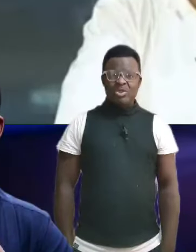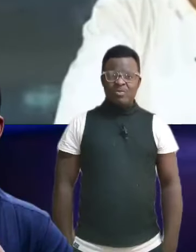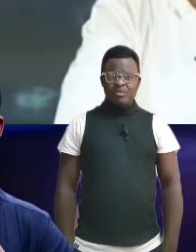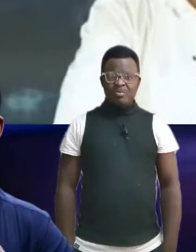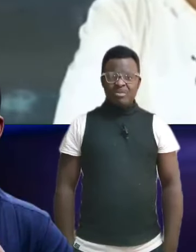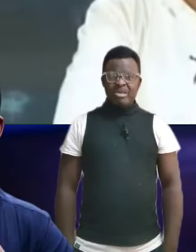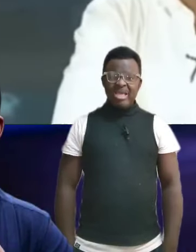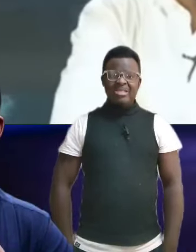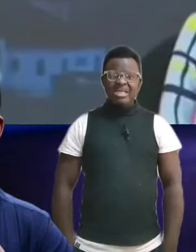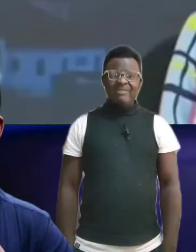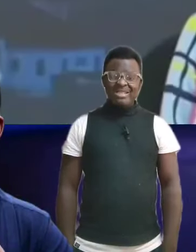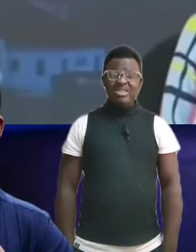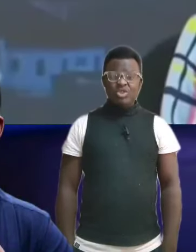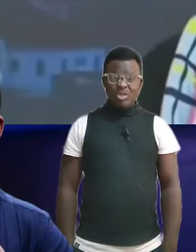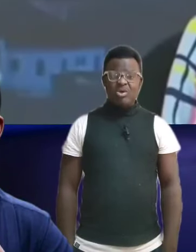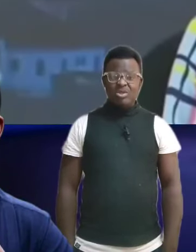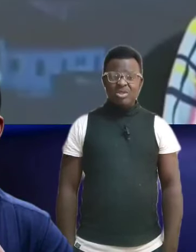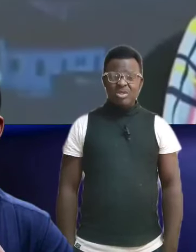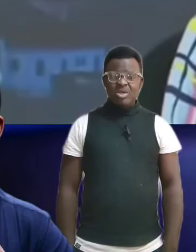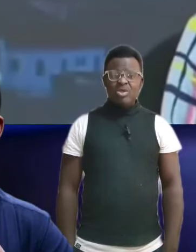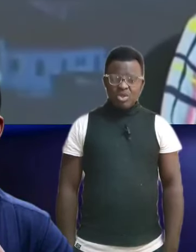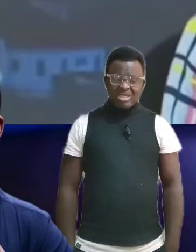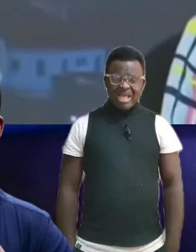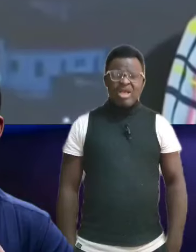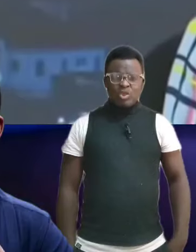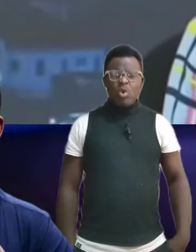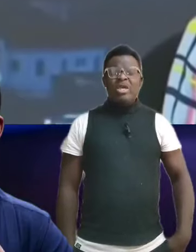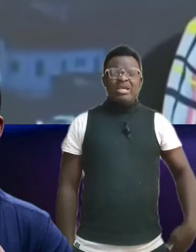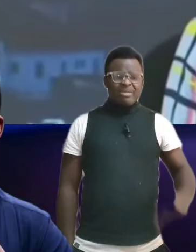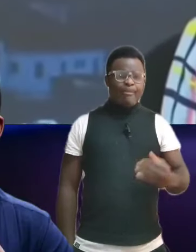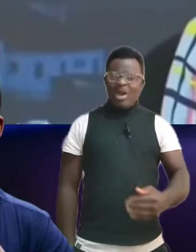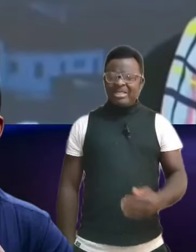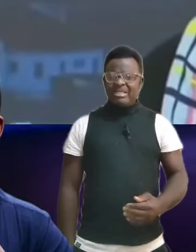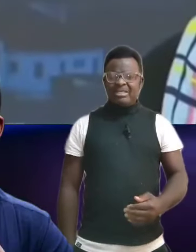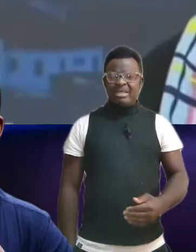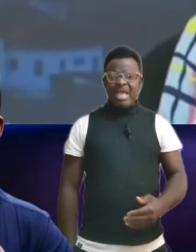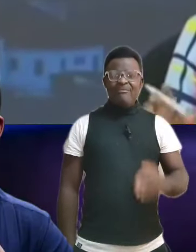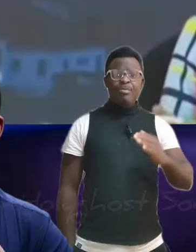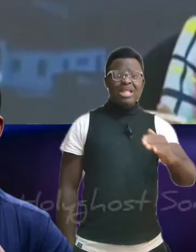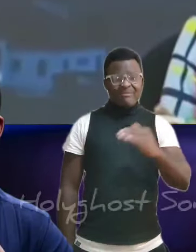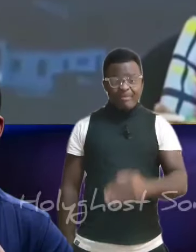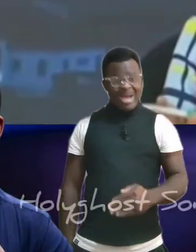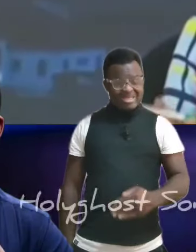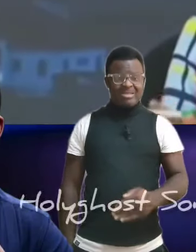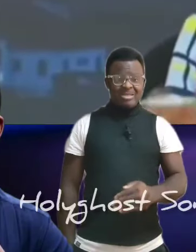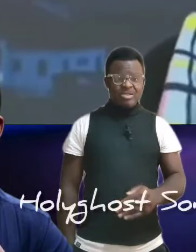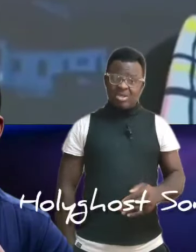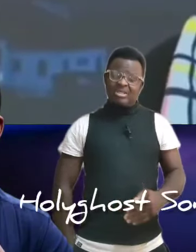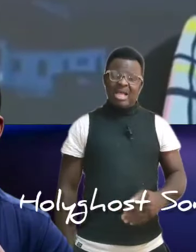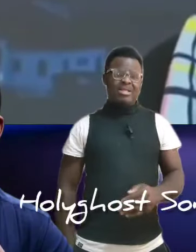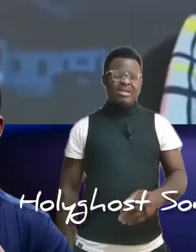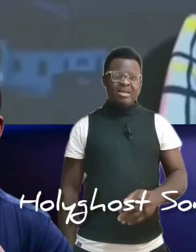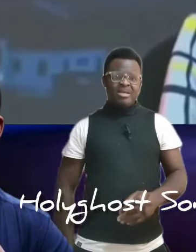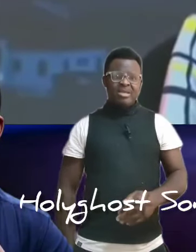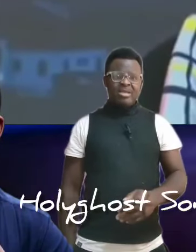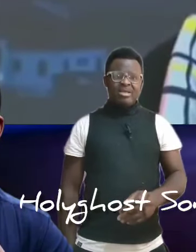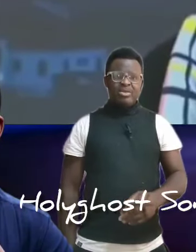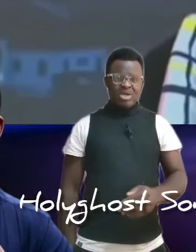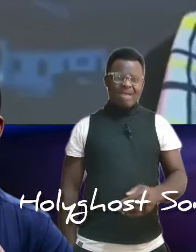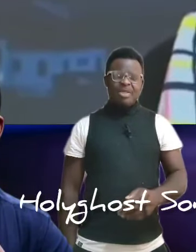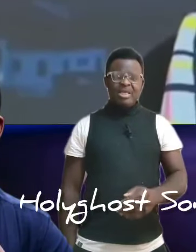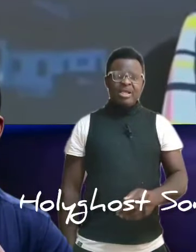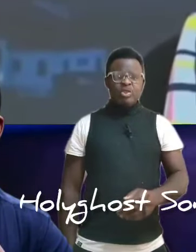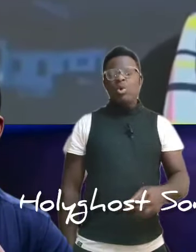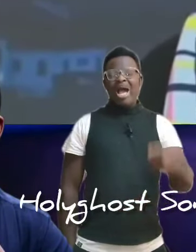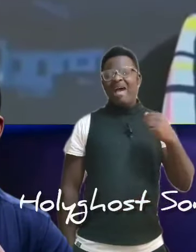on it. Okay, but Deji, let me also ask you this question. Yes, they have the right to protest. But when the protest becomes a bad one, you know